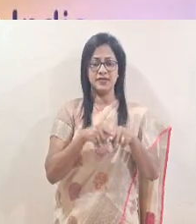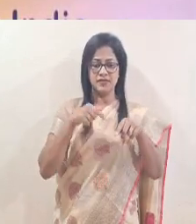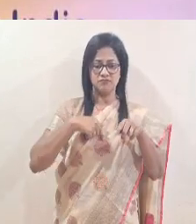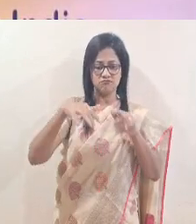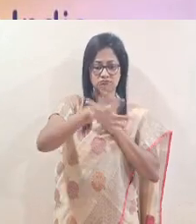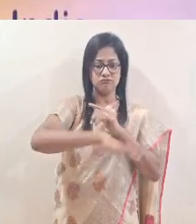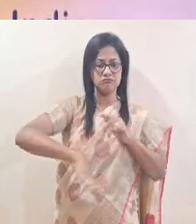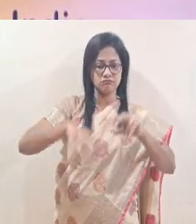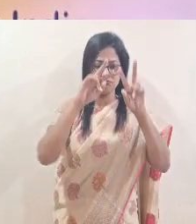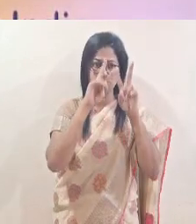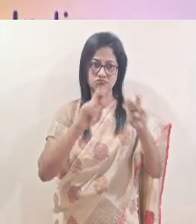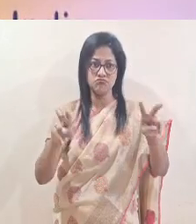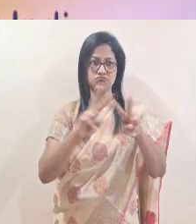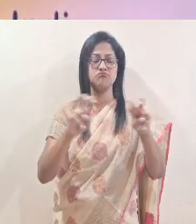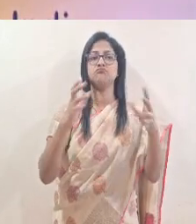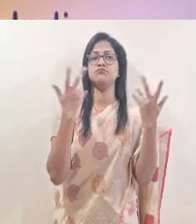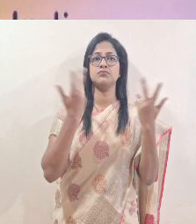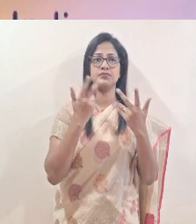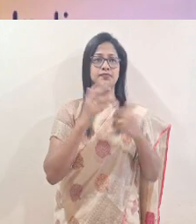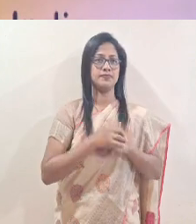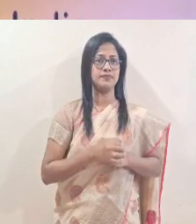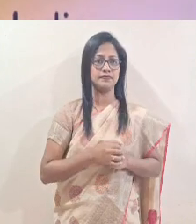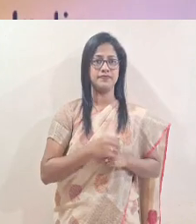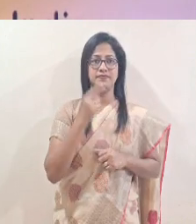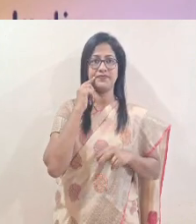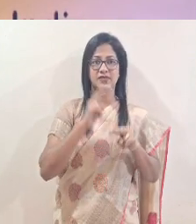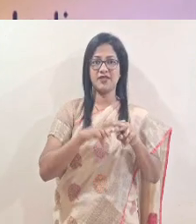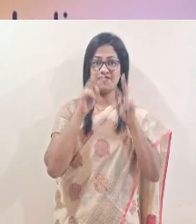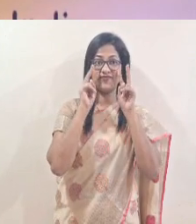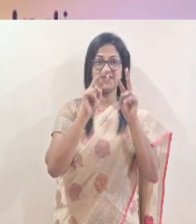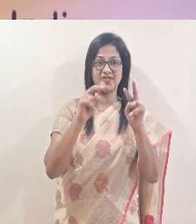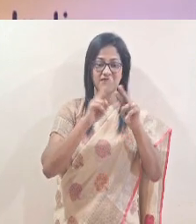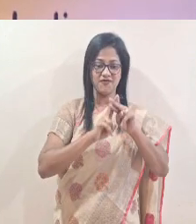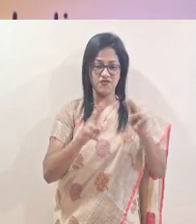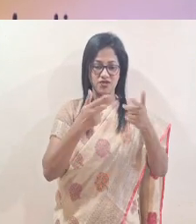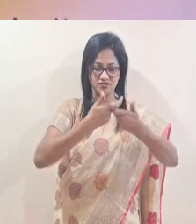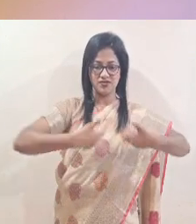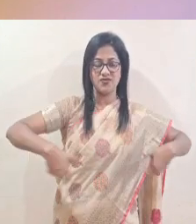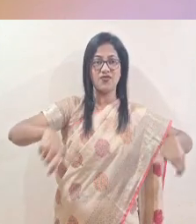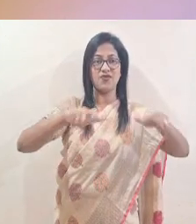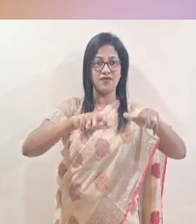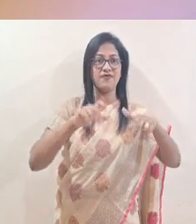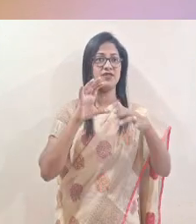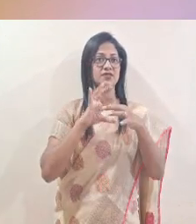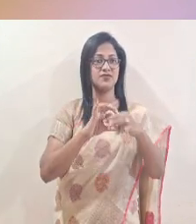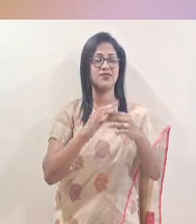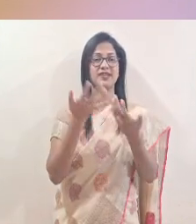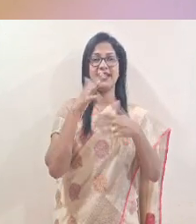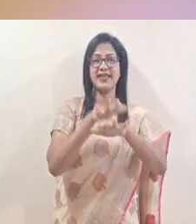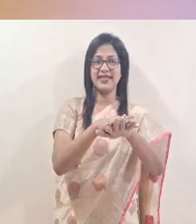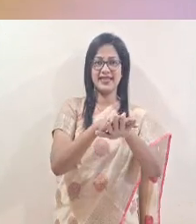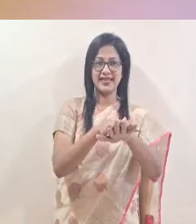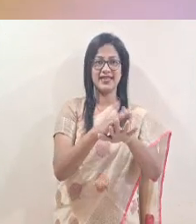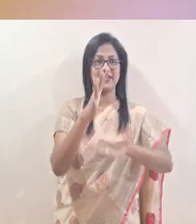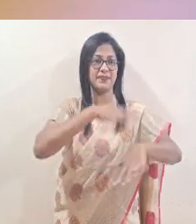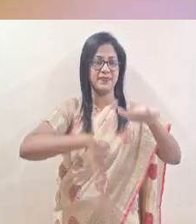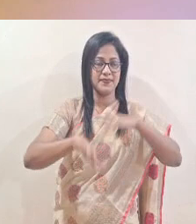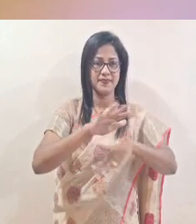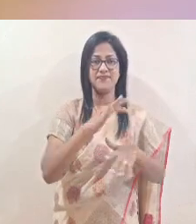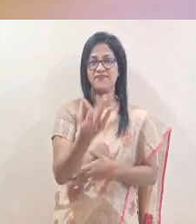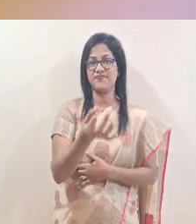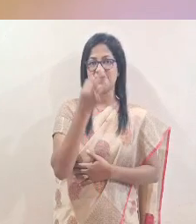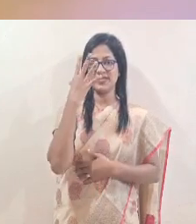at the ground level. So if you see in the whole conference, we are all talking about integrated planning,